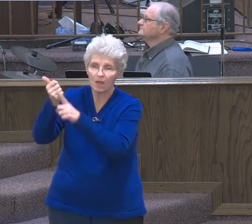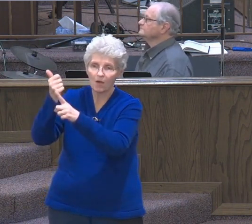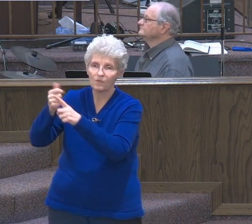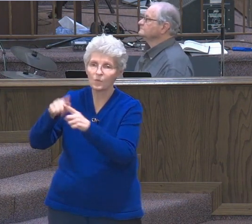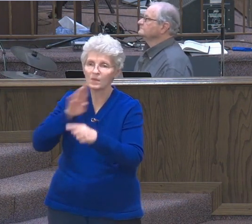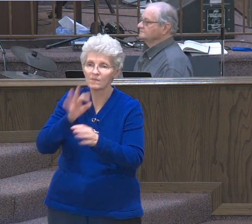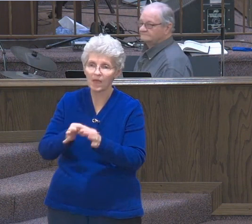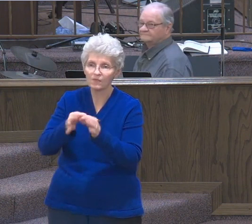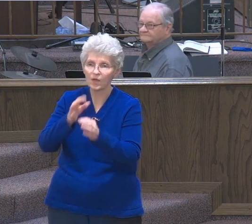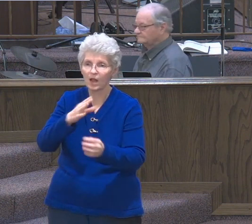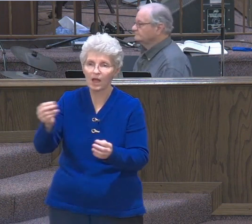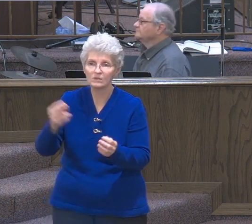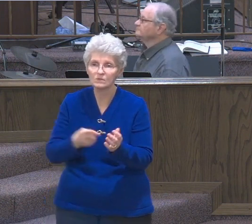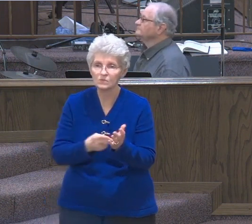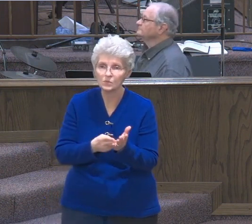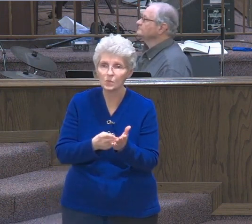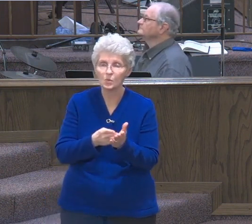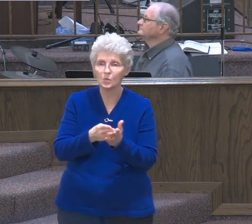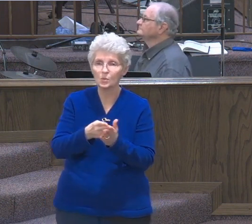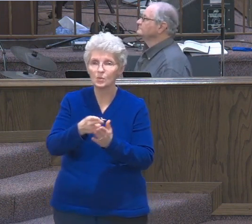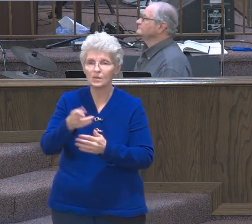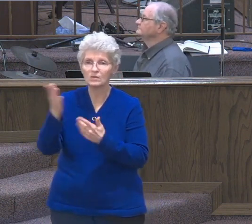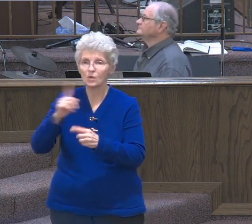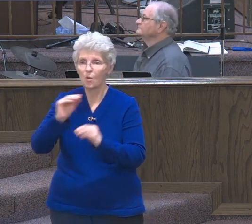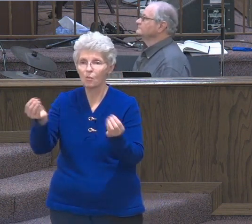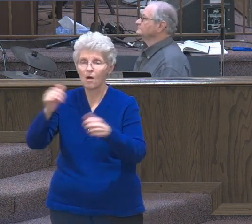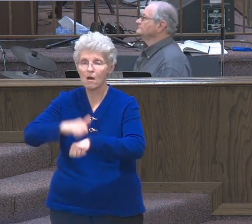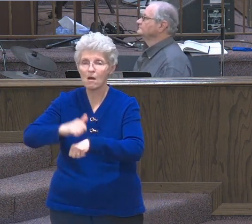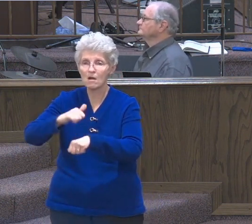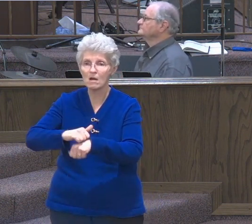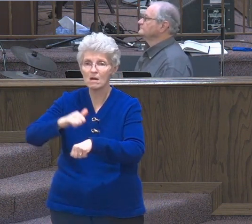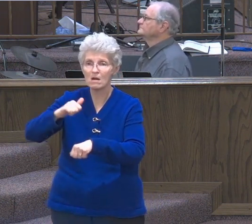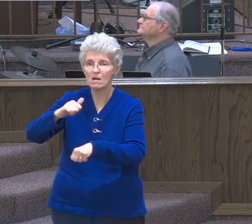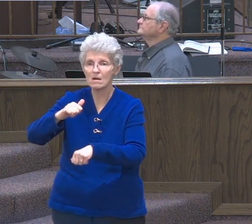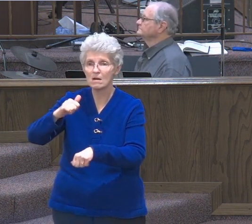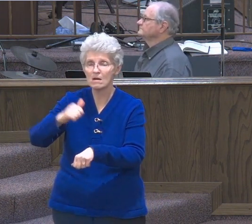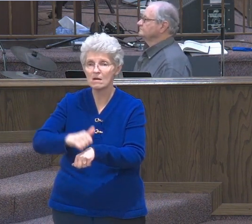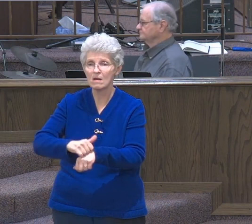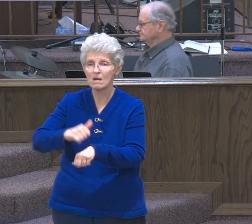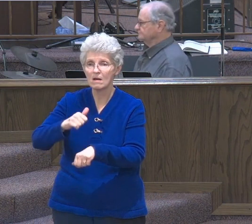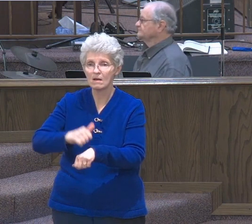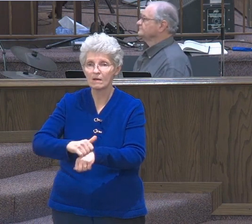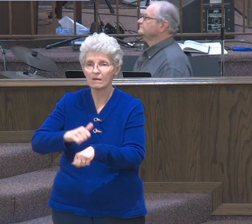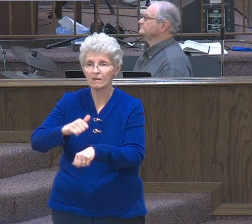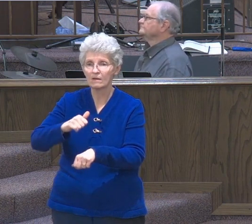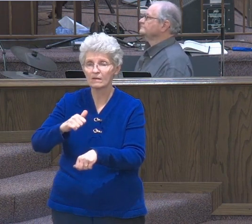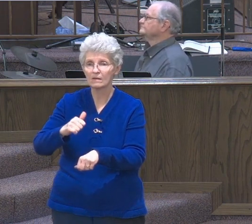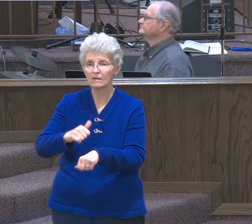true. Faithful to rock, there is no God like our God.